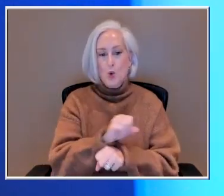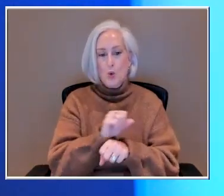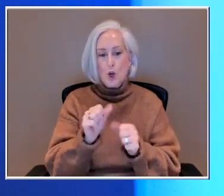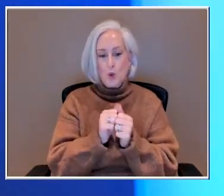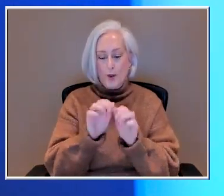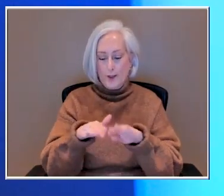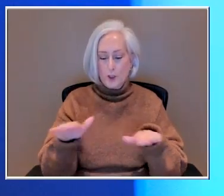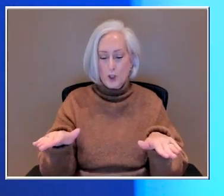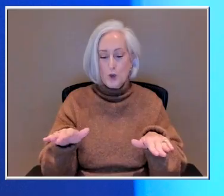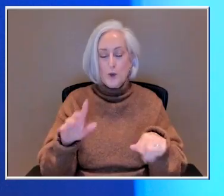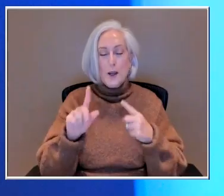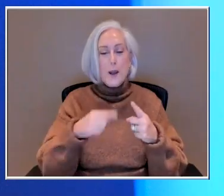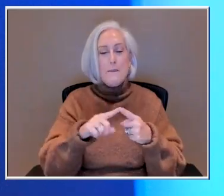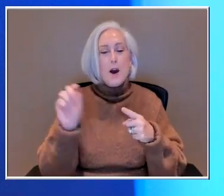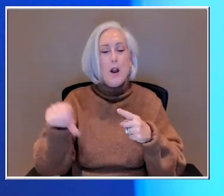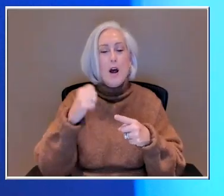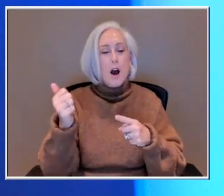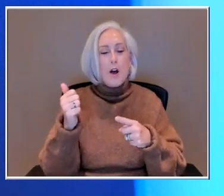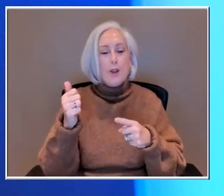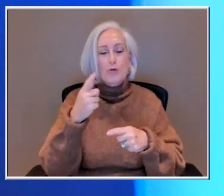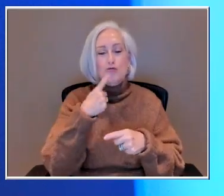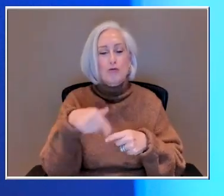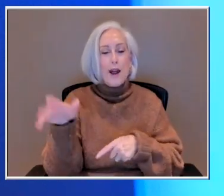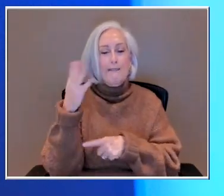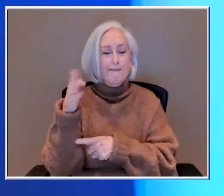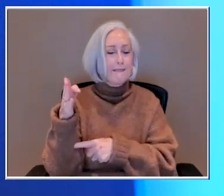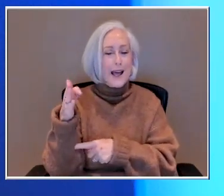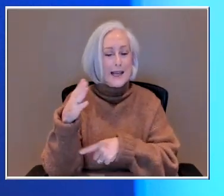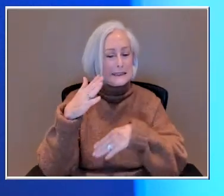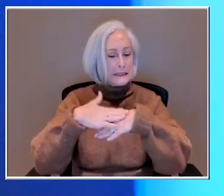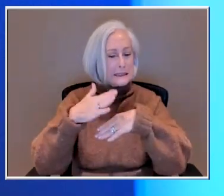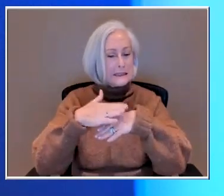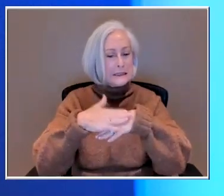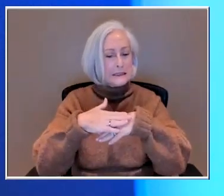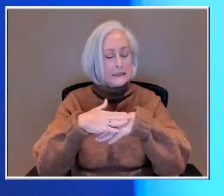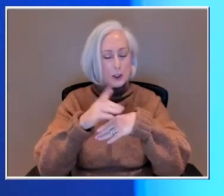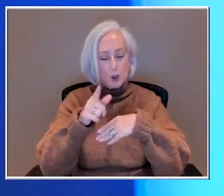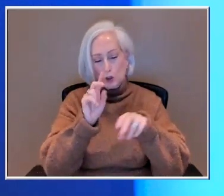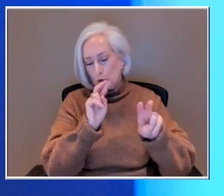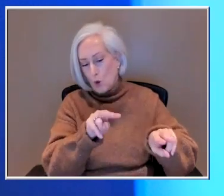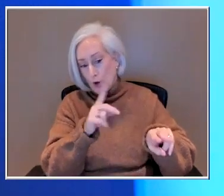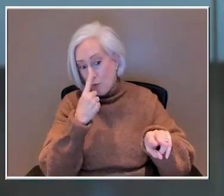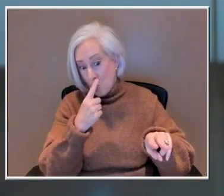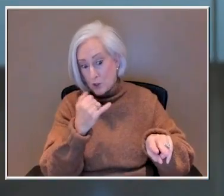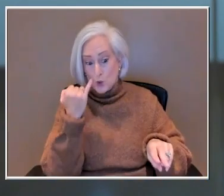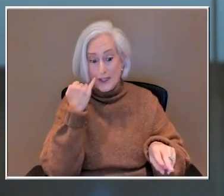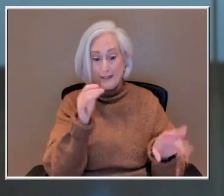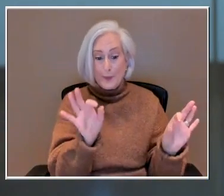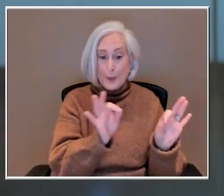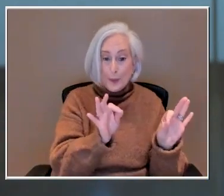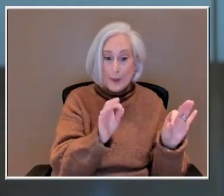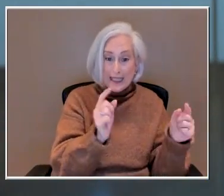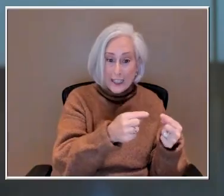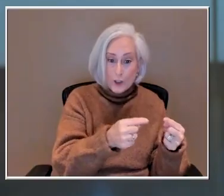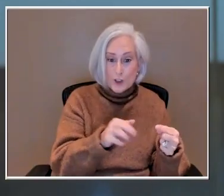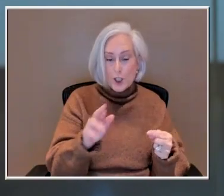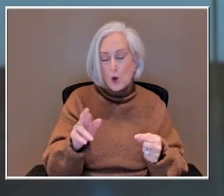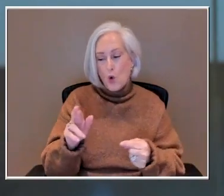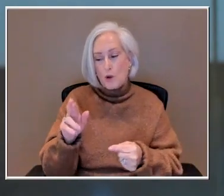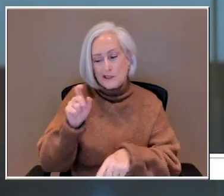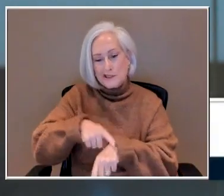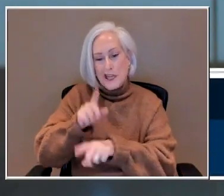look out for, just to know if their child has had a minor injury or if it's time to go see a doctor. It's a hard thing to know